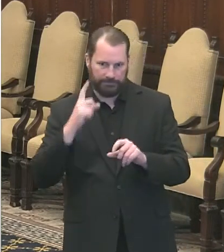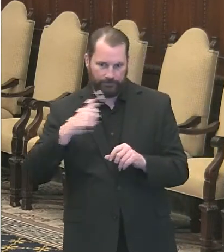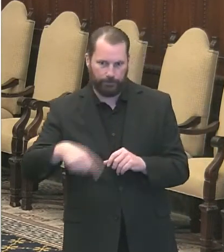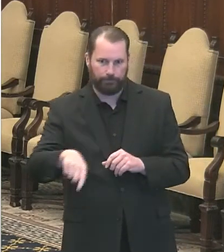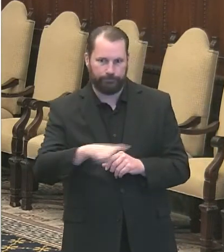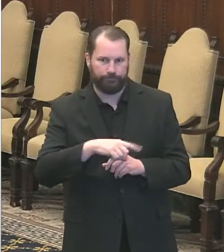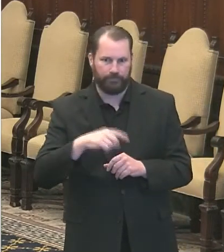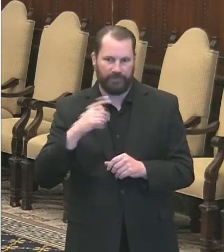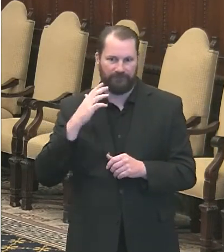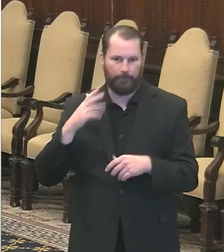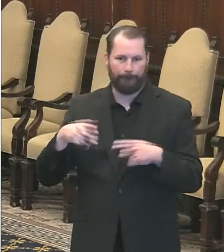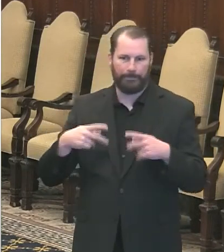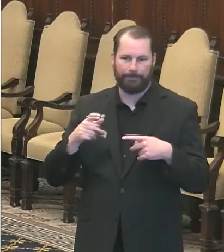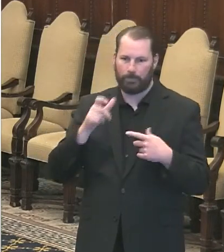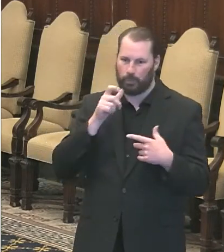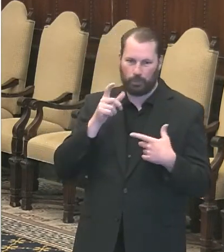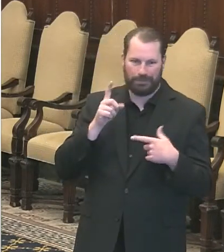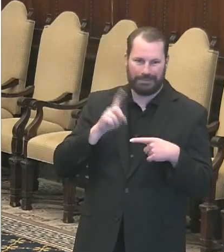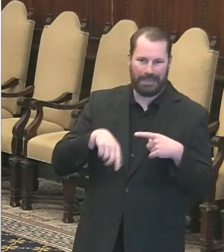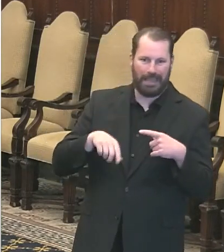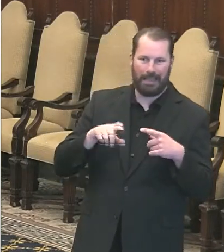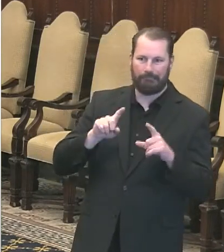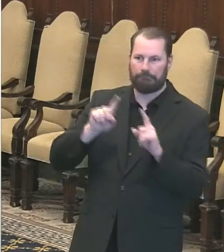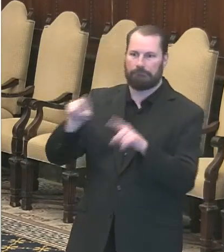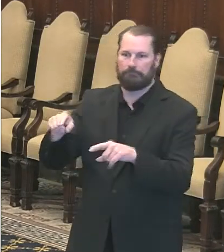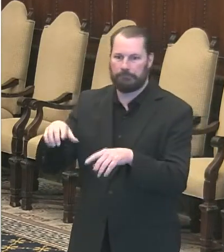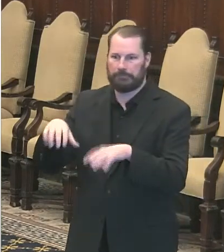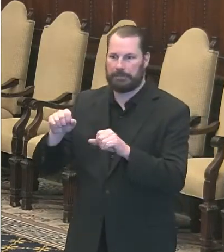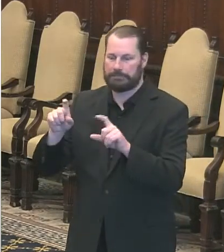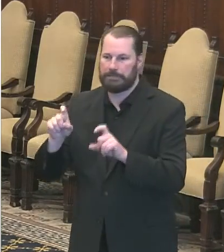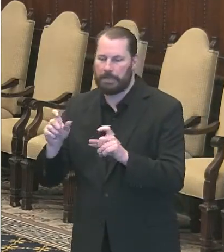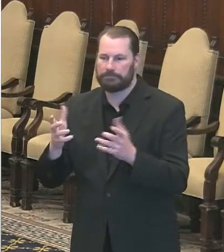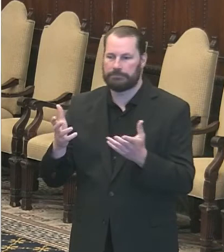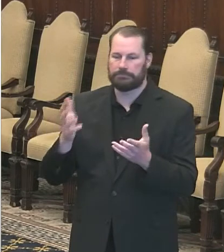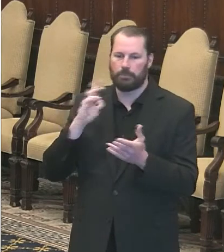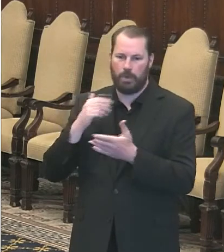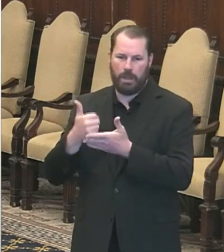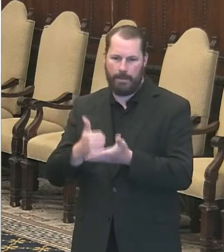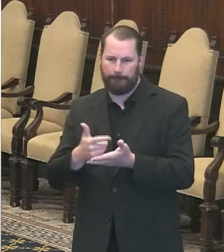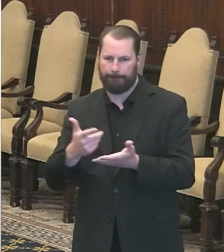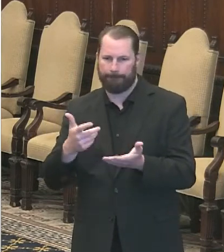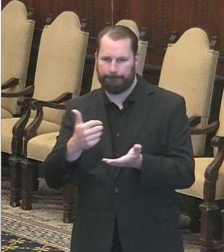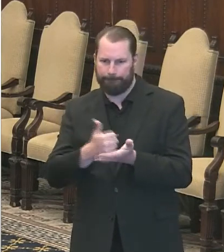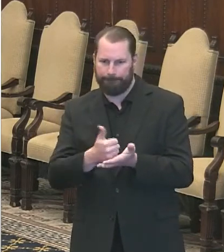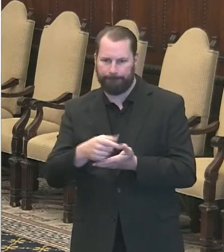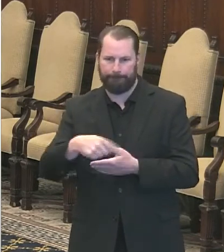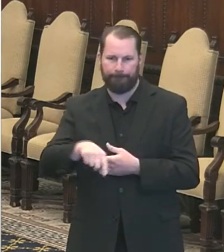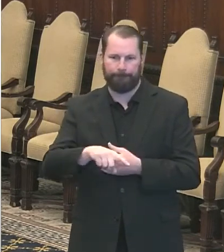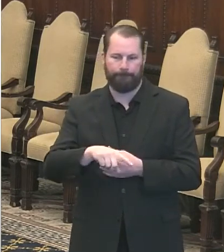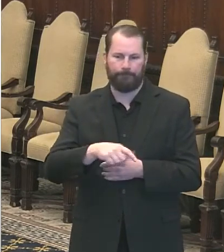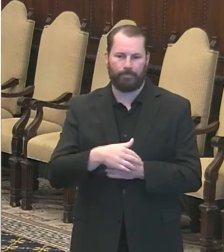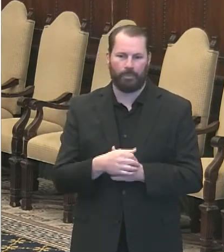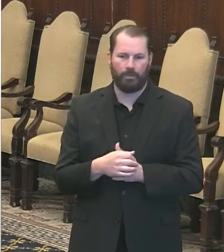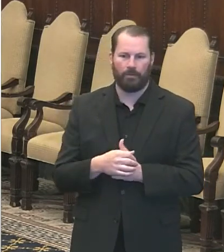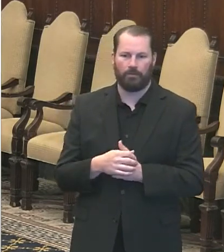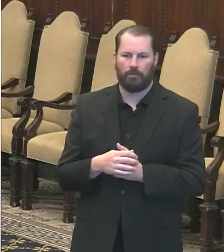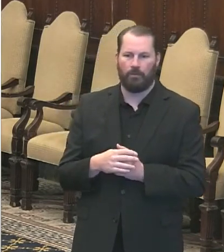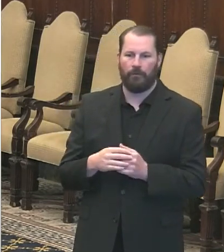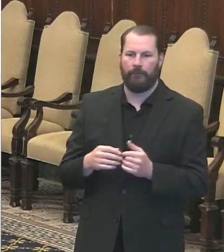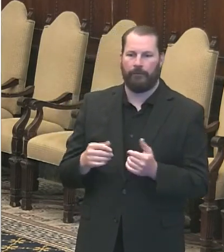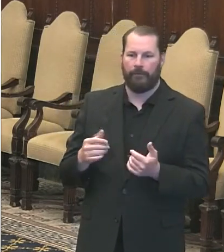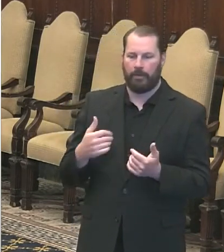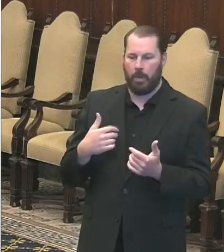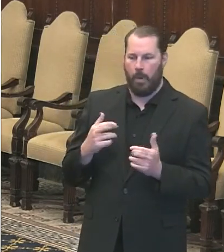that access. Now, that RFP is clear that we don't have funding for this now, but we are hopeful that we're going to get some federal funding for this in the